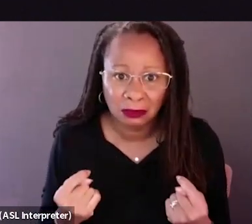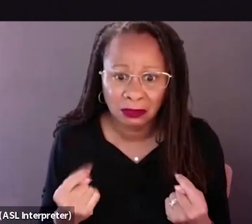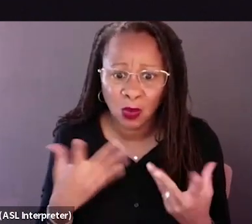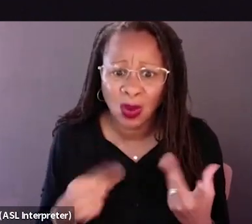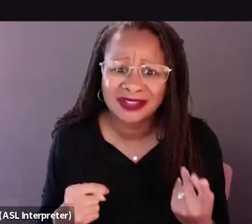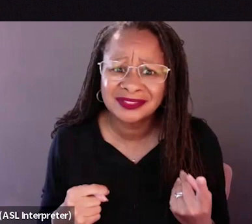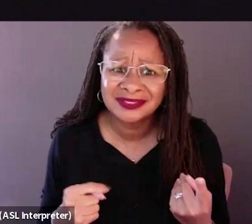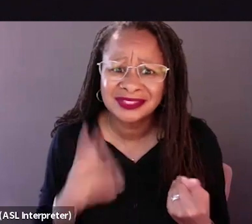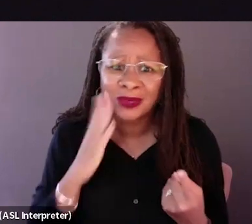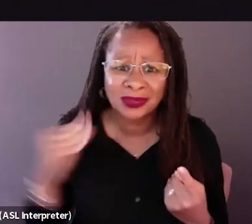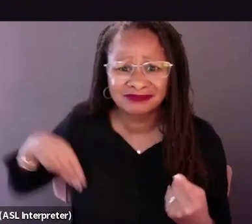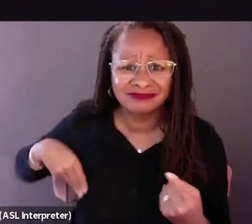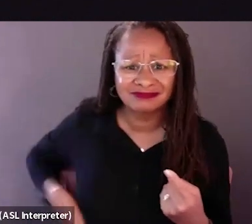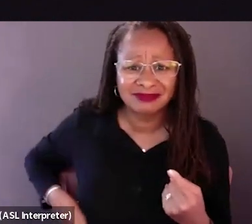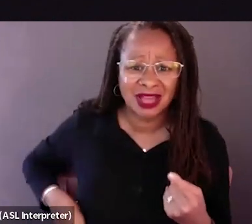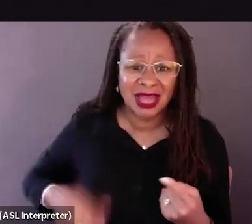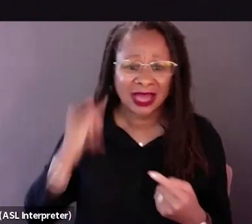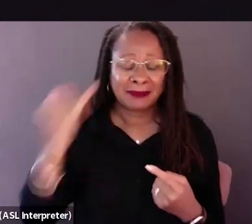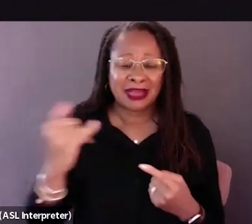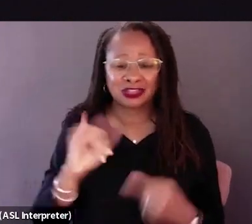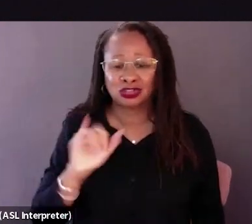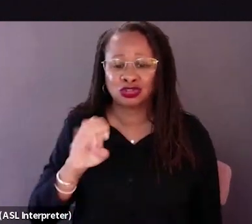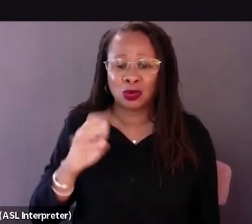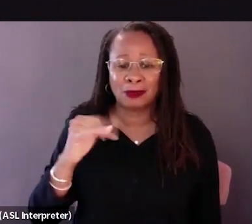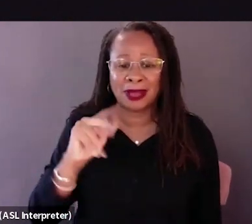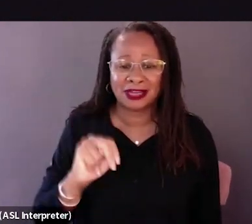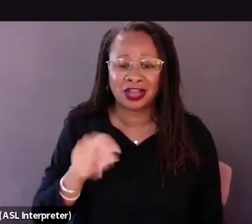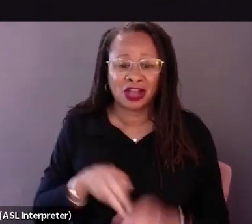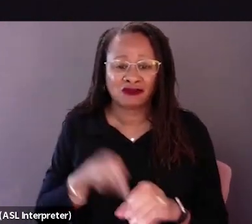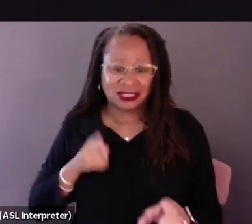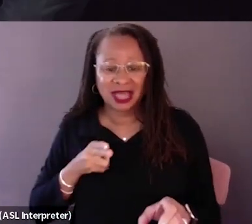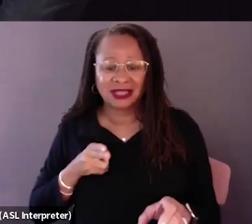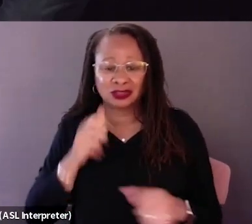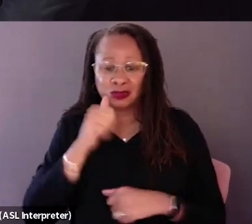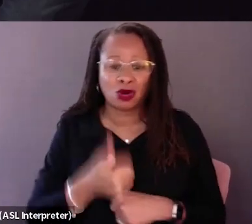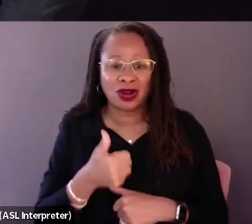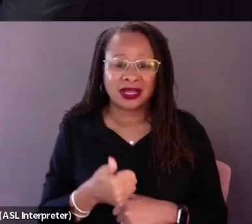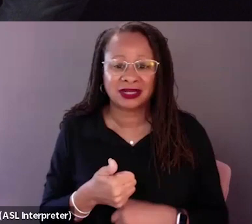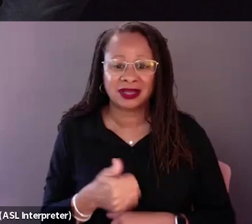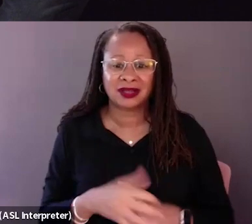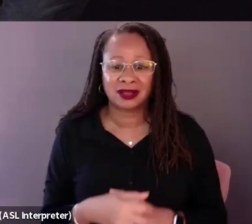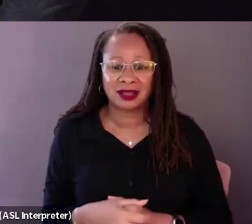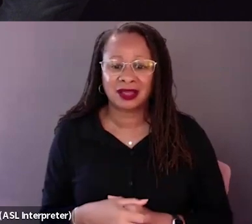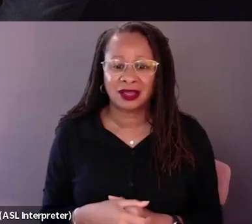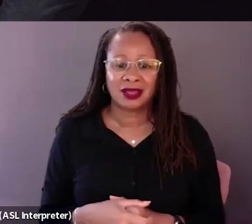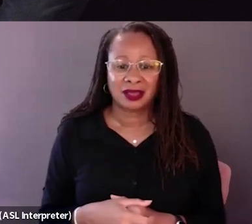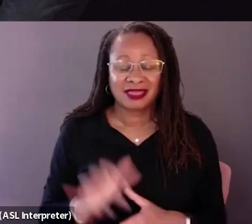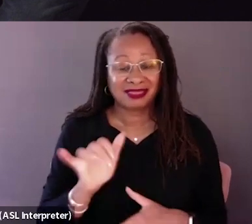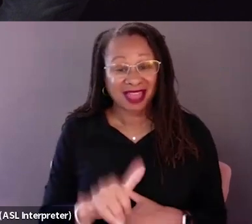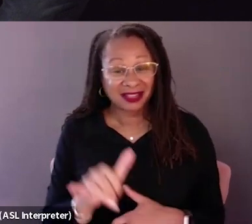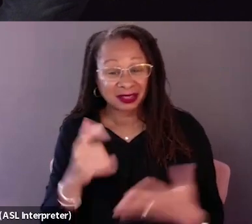what? I mean, imagine if Joe Biden resigns tomorrow when he addresses the nation. And so like that's like